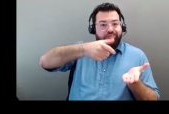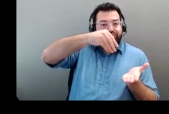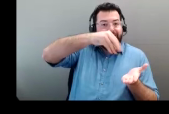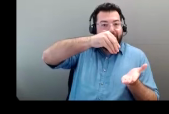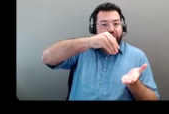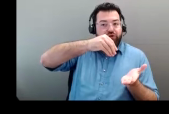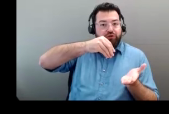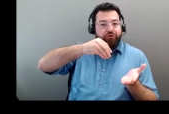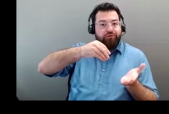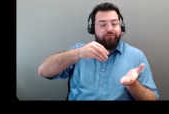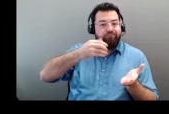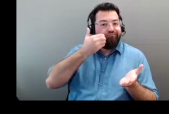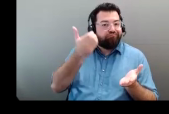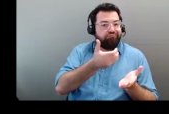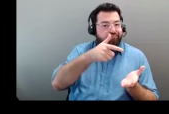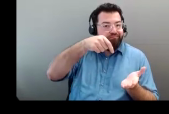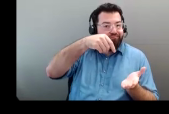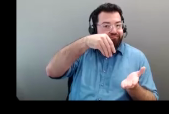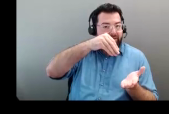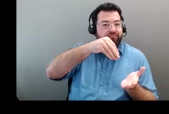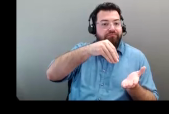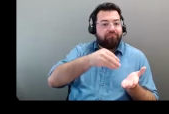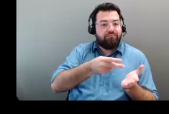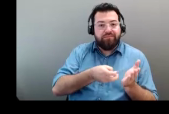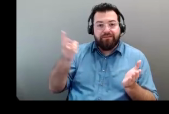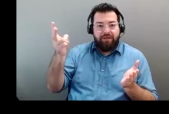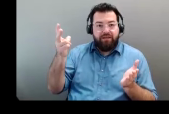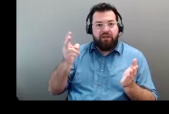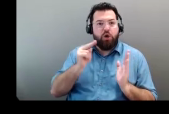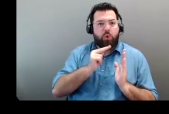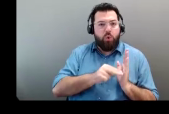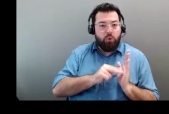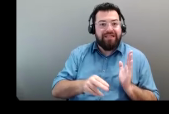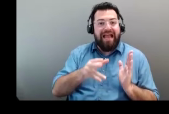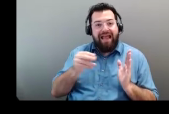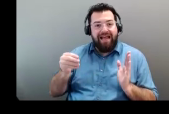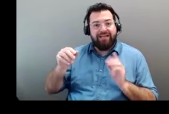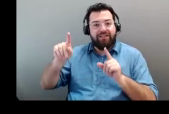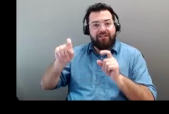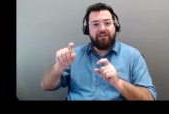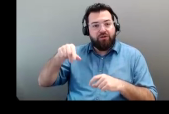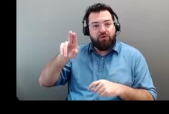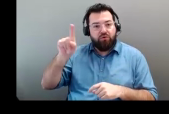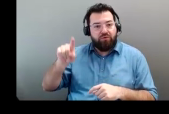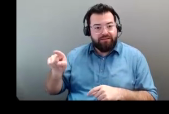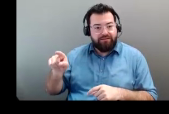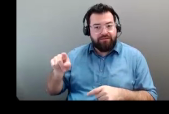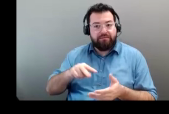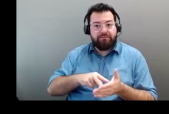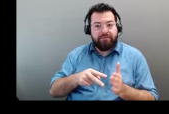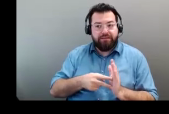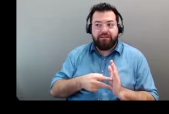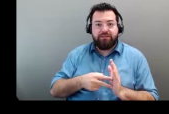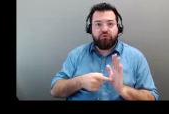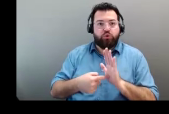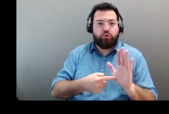uh, of our notes for the math quiz, and we would have to submit it alongside the actual quiz itself. And that's requiring that proof of work.